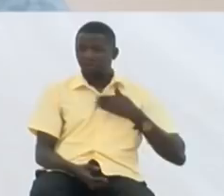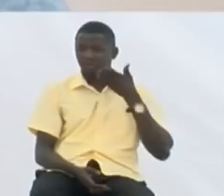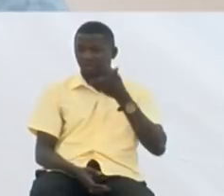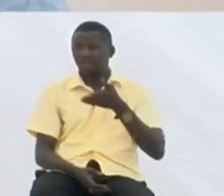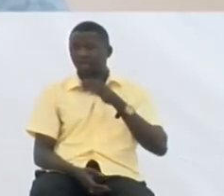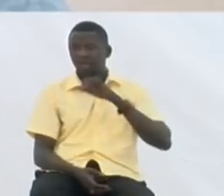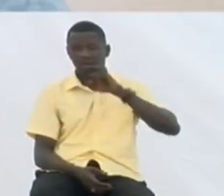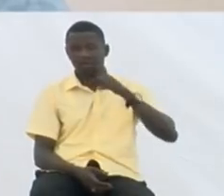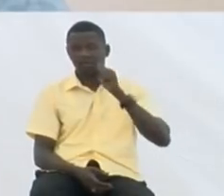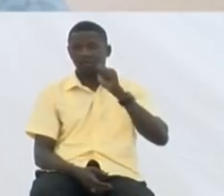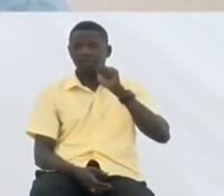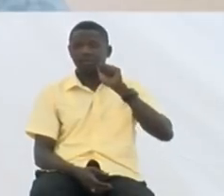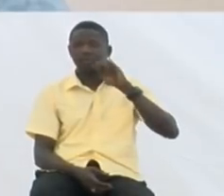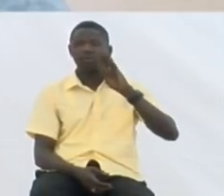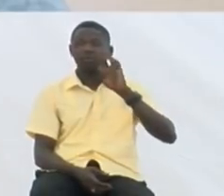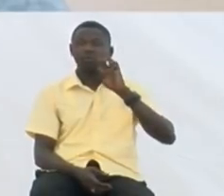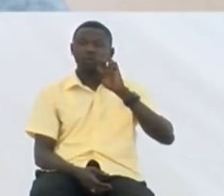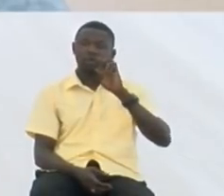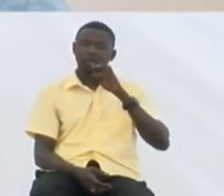jara.